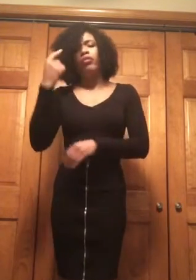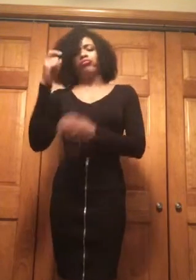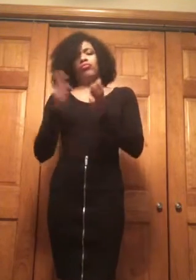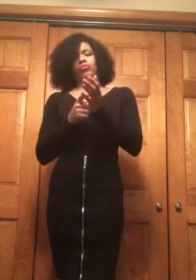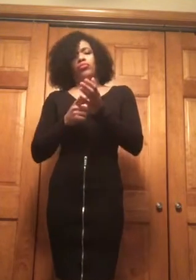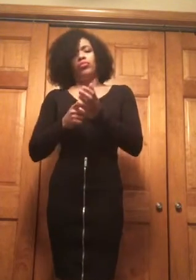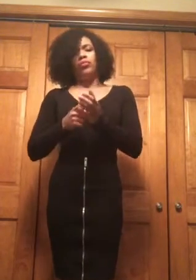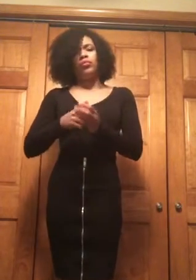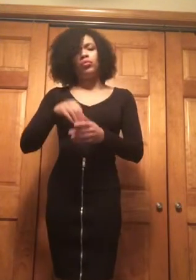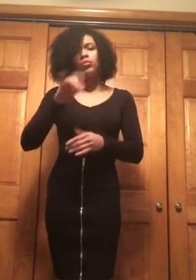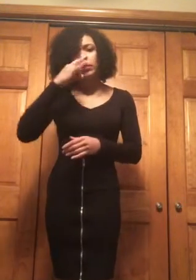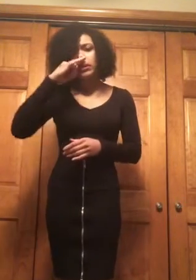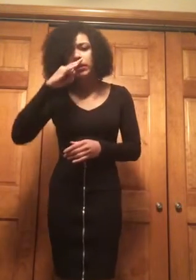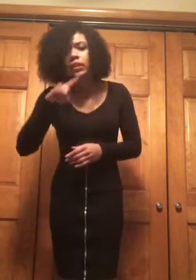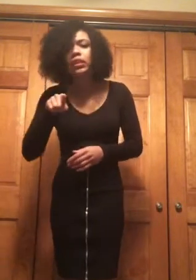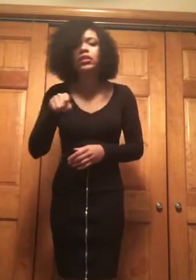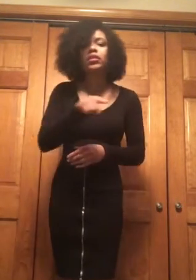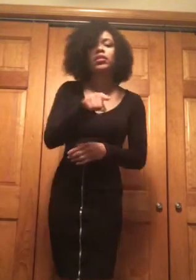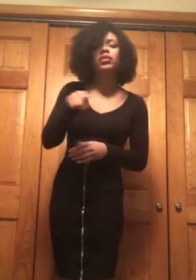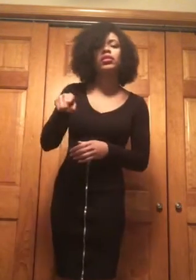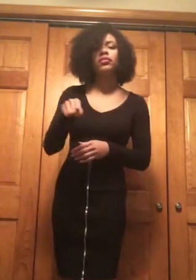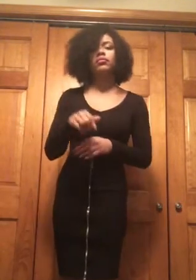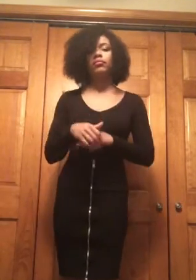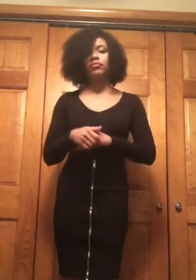the non-spoken communication of young children.